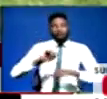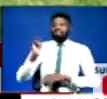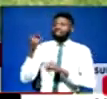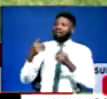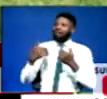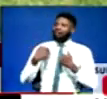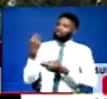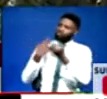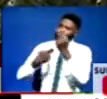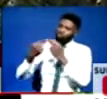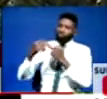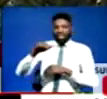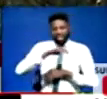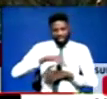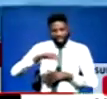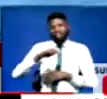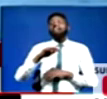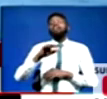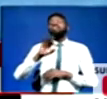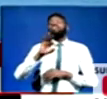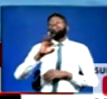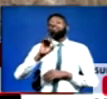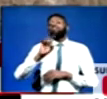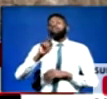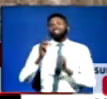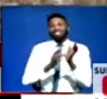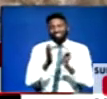Fort Jesus, eye-catching beaches, marine